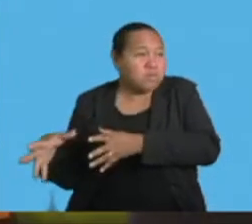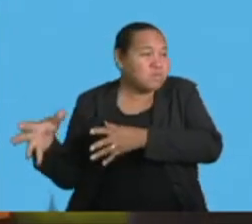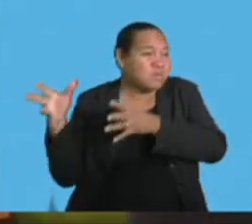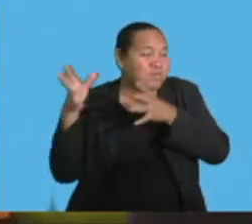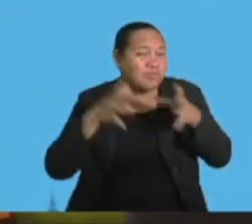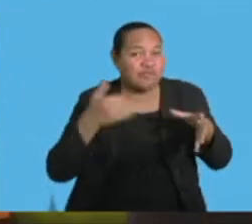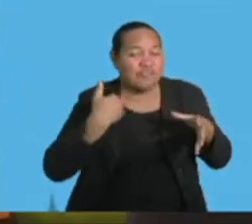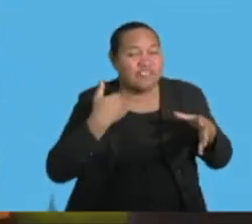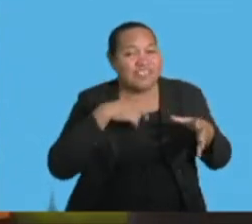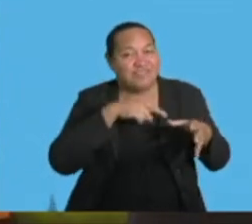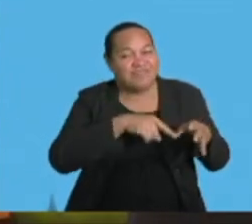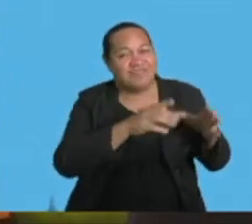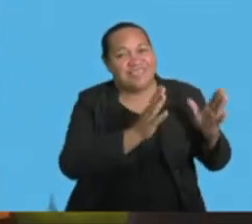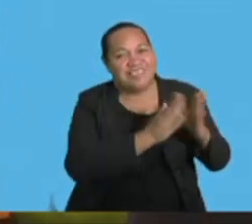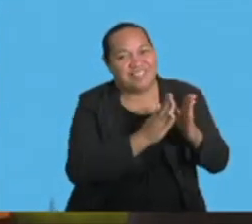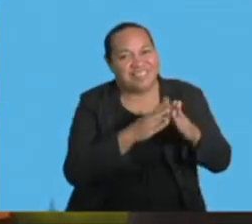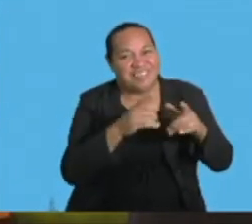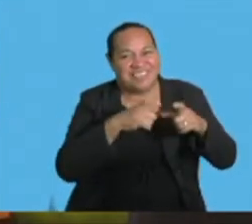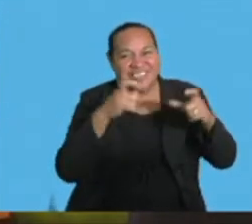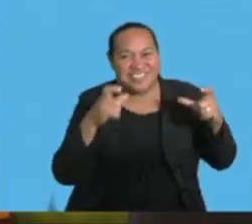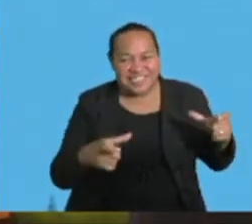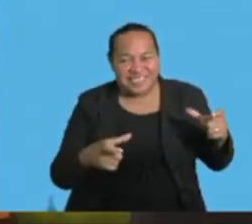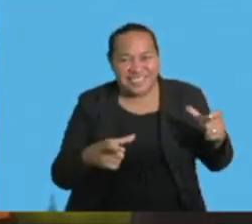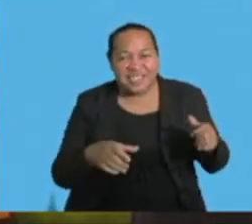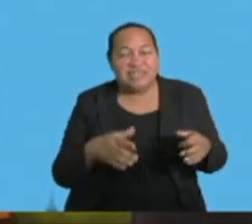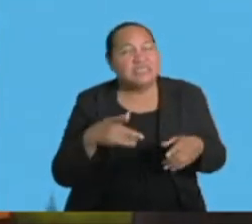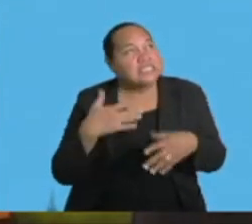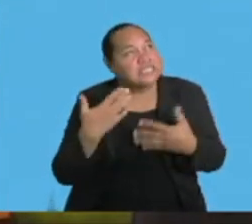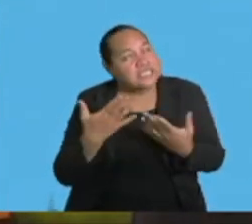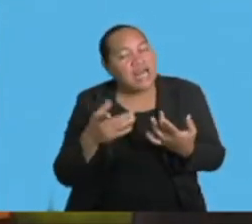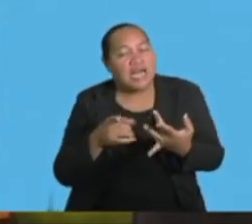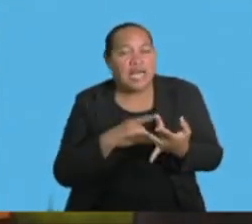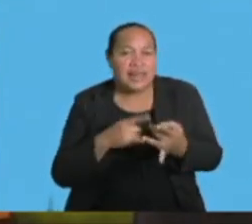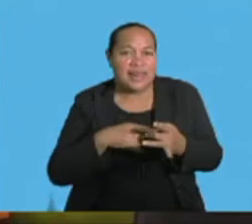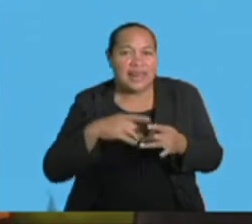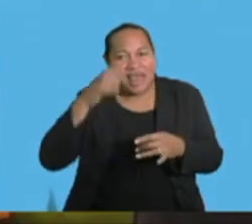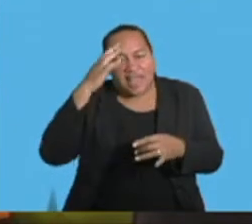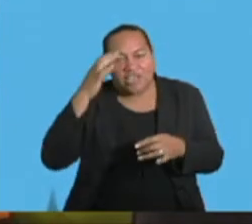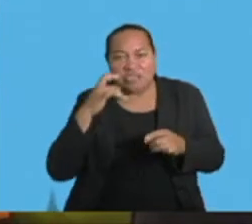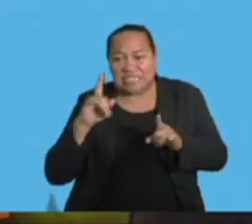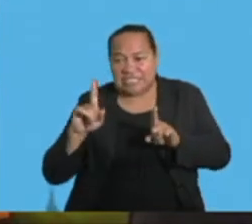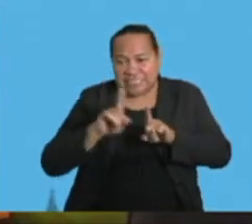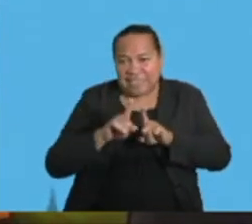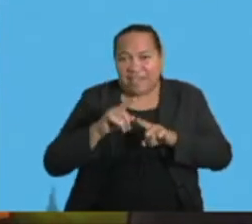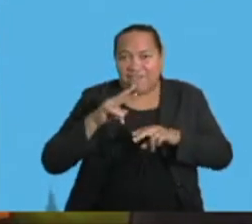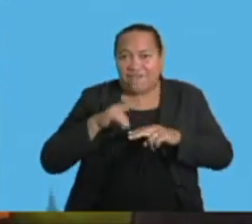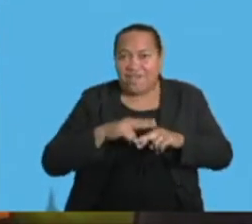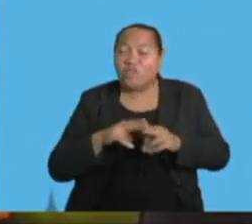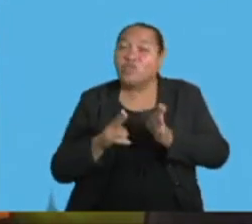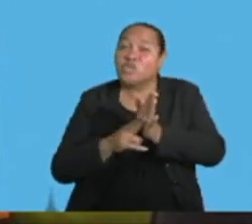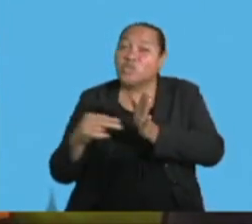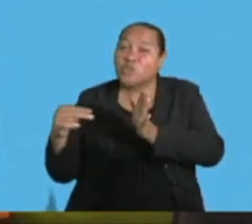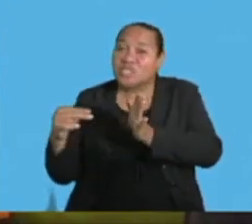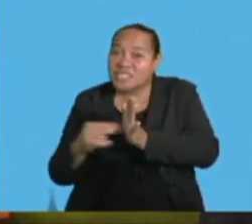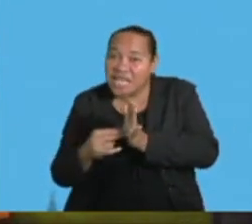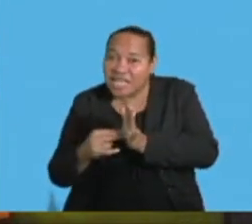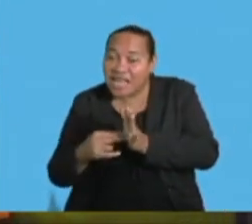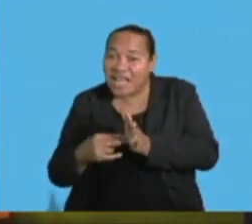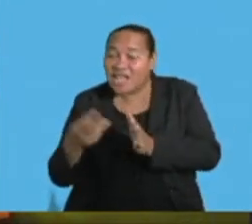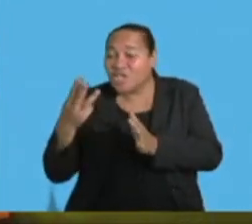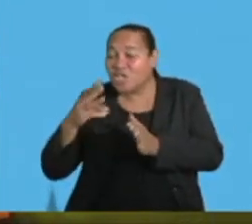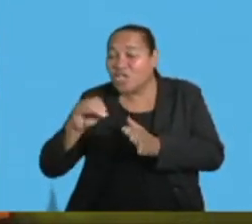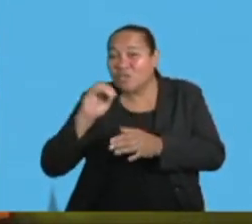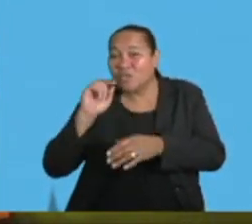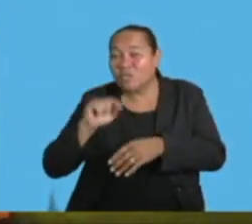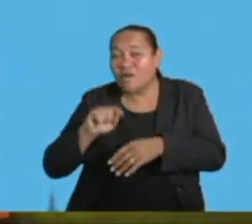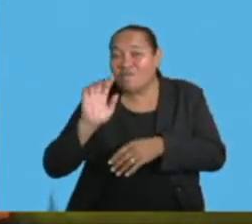There are numerous examples and comparable, I mean, even countries like, for example, closer to home, New Zealand, for example, 13.5%